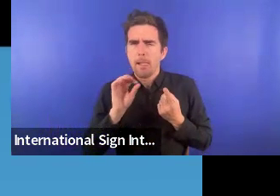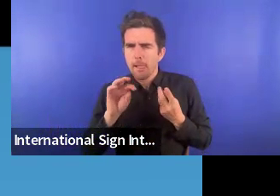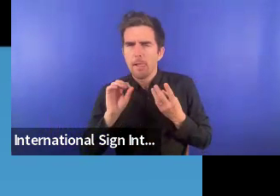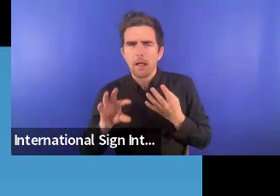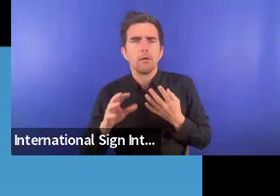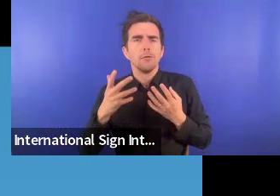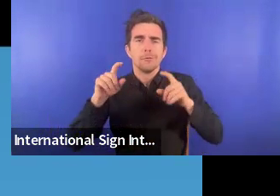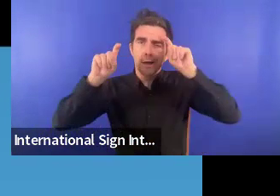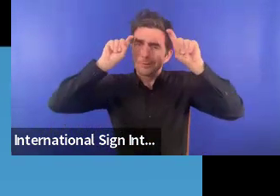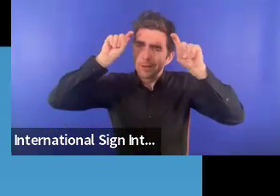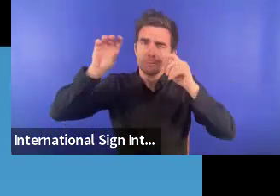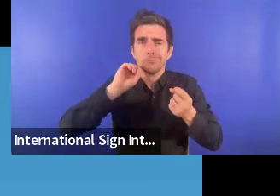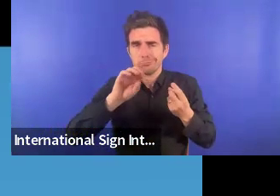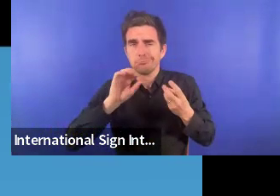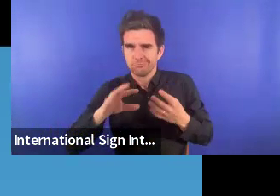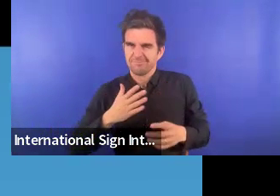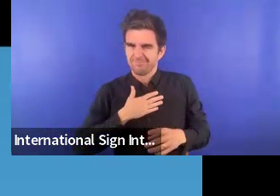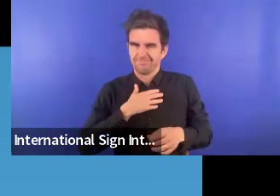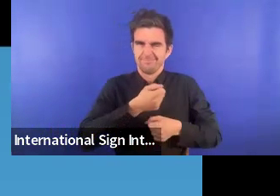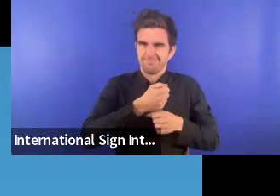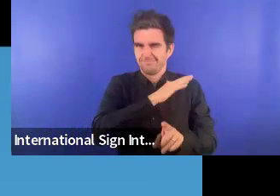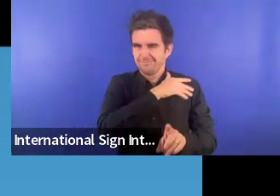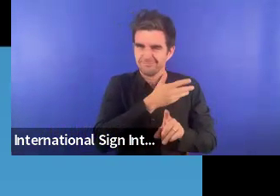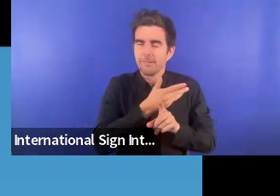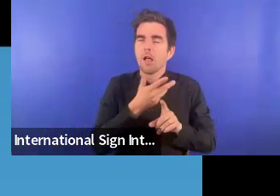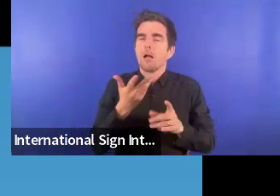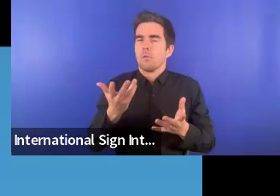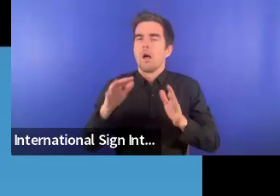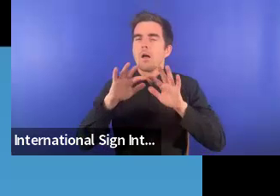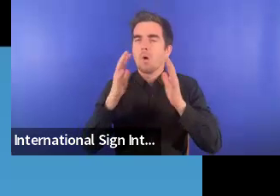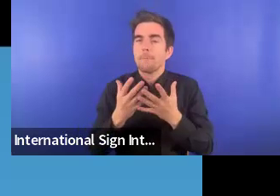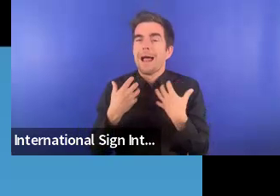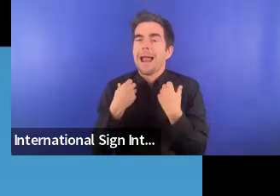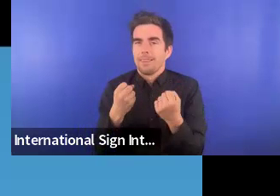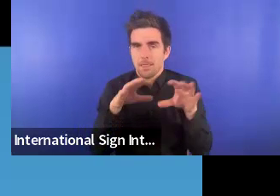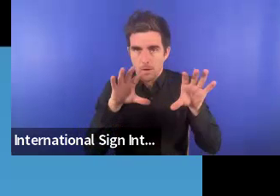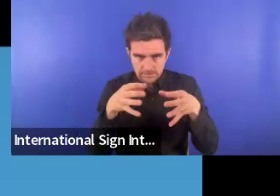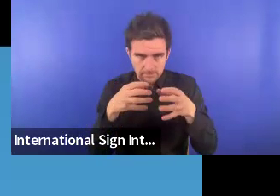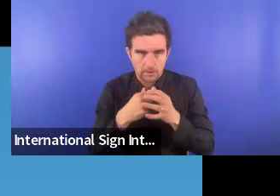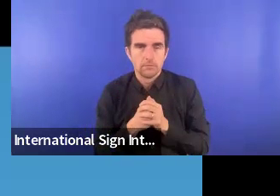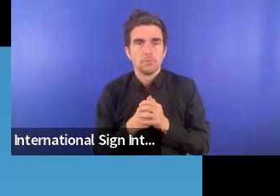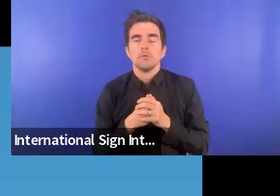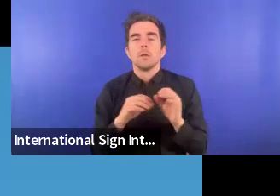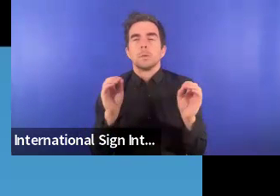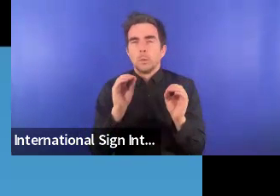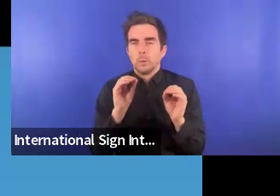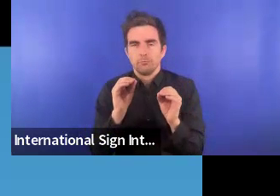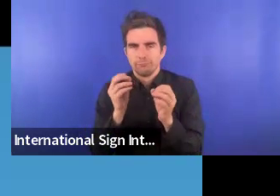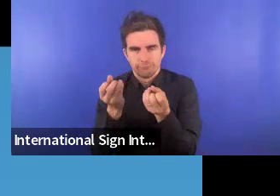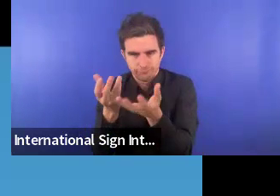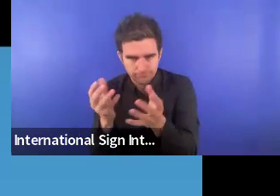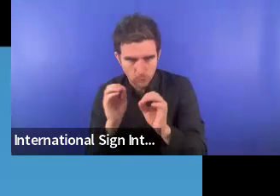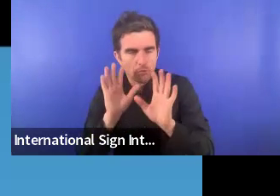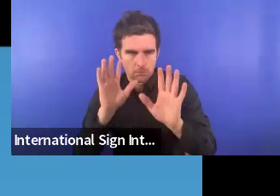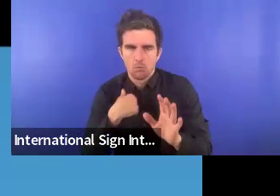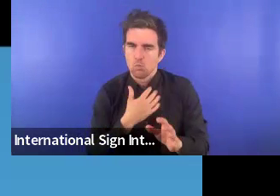Council that weren't mentioned in the presentation. First, I just want to remind everyone how important